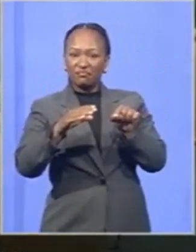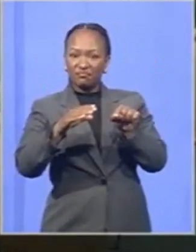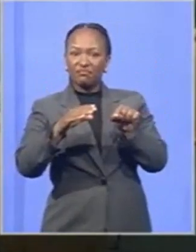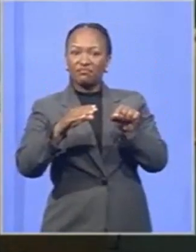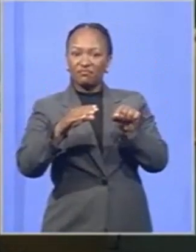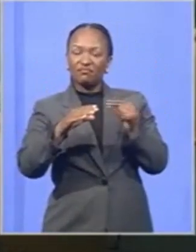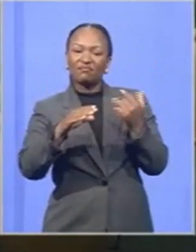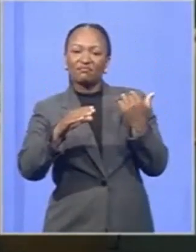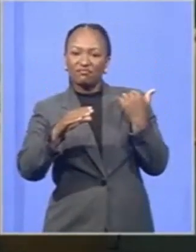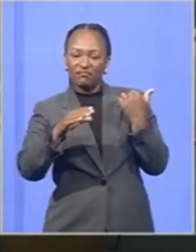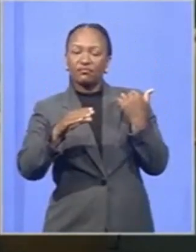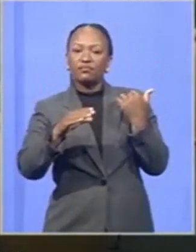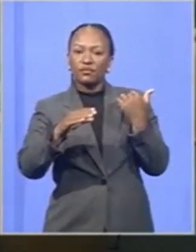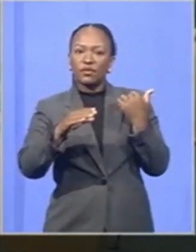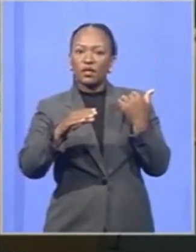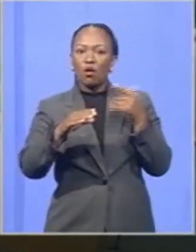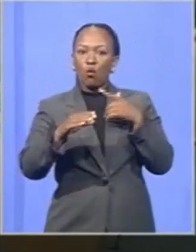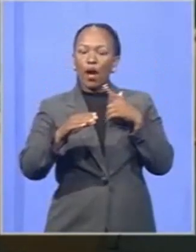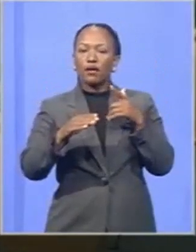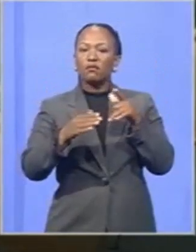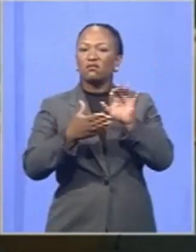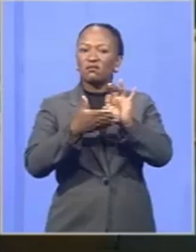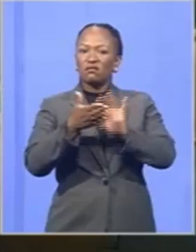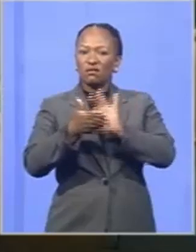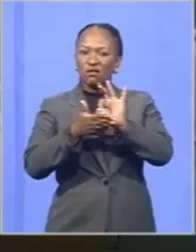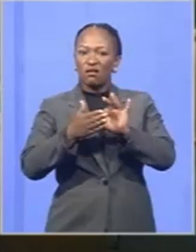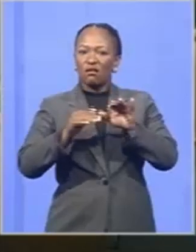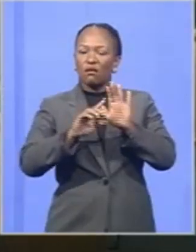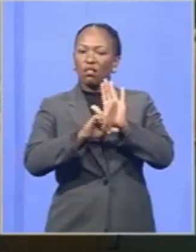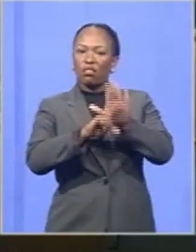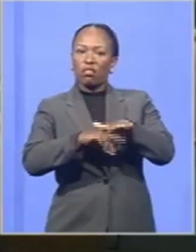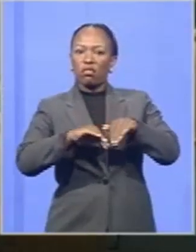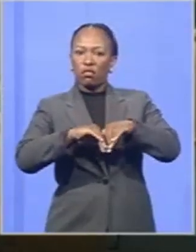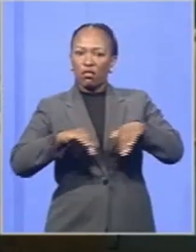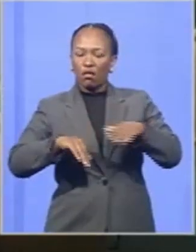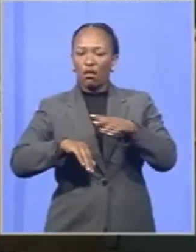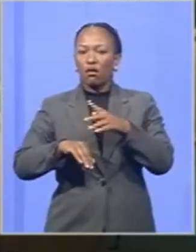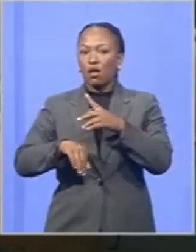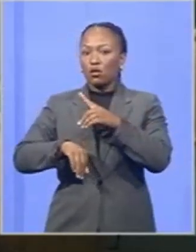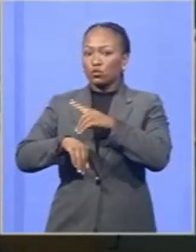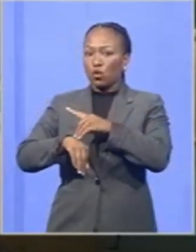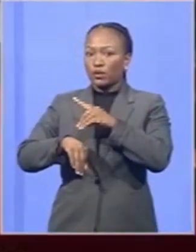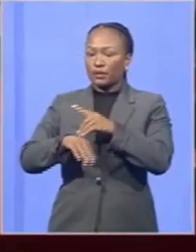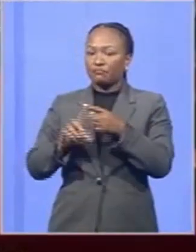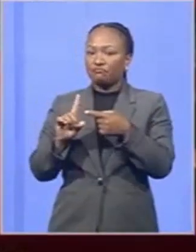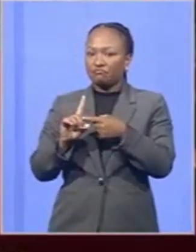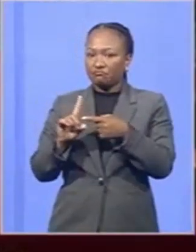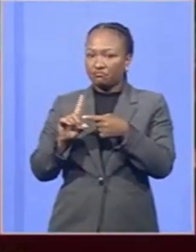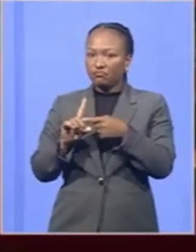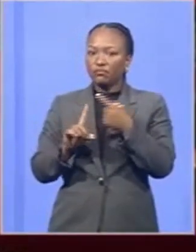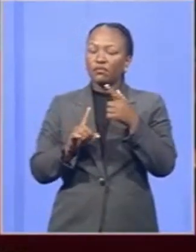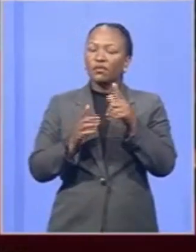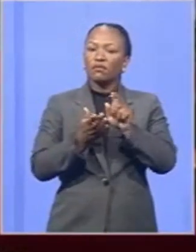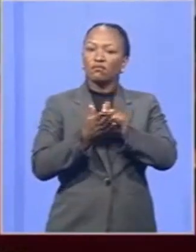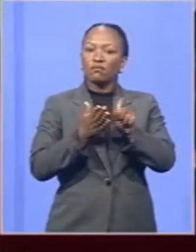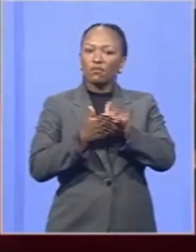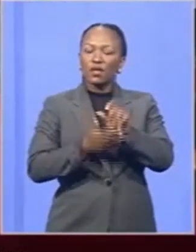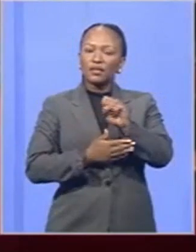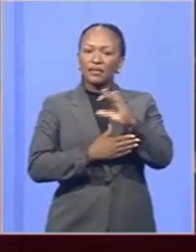wesizwe tse ileng tsa qoswa nakong ya kgethollo. Ngaka White o ngoletse SABC email e reng o na le tshepo ya